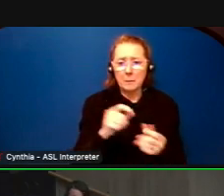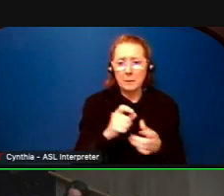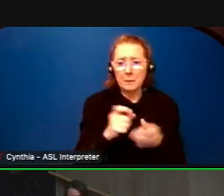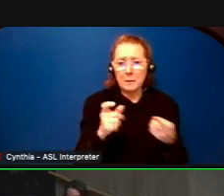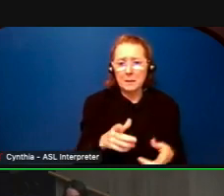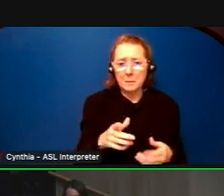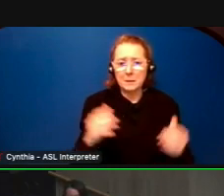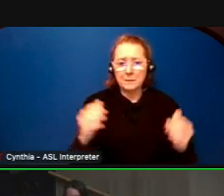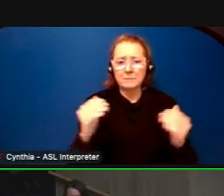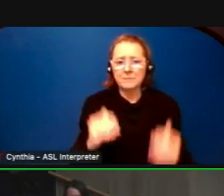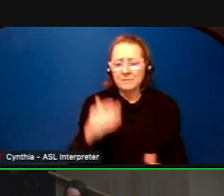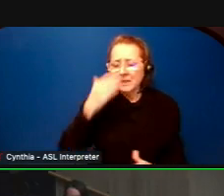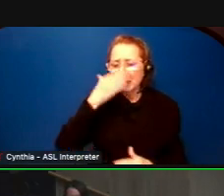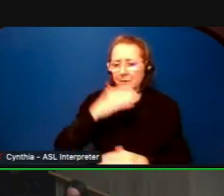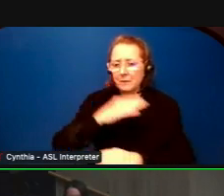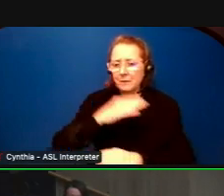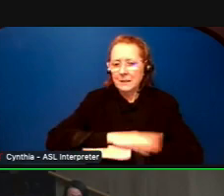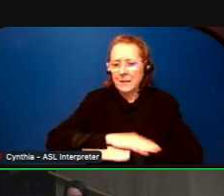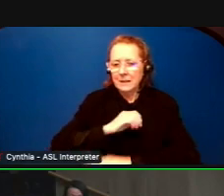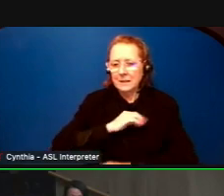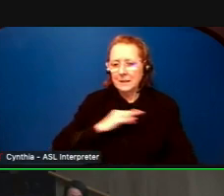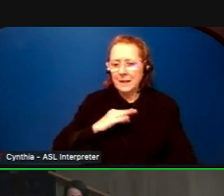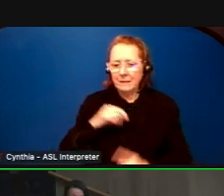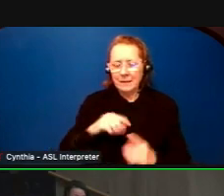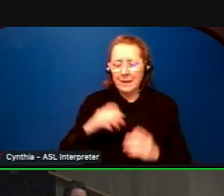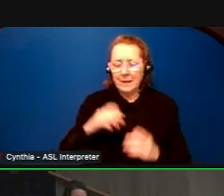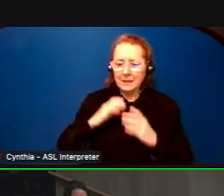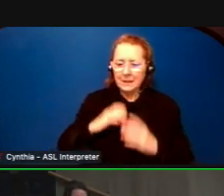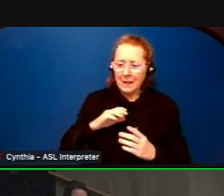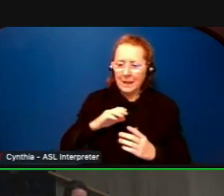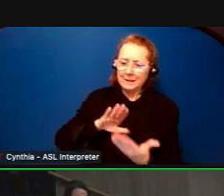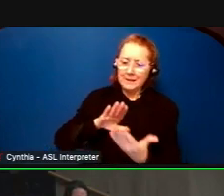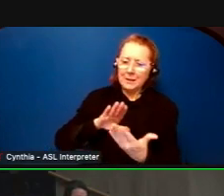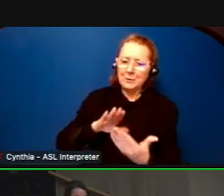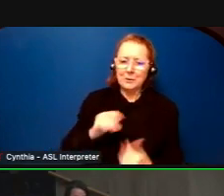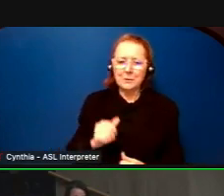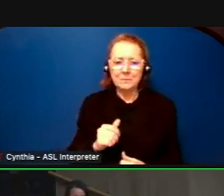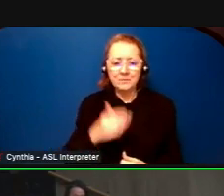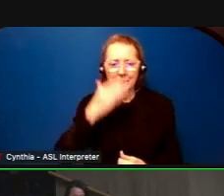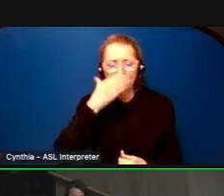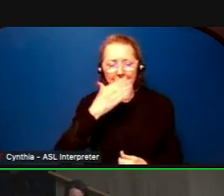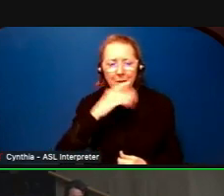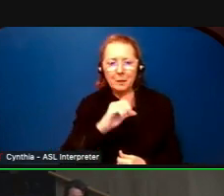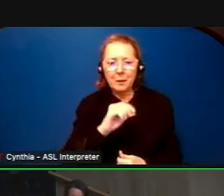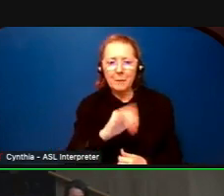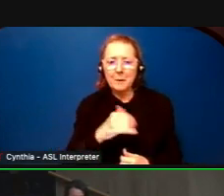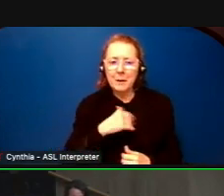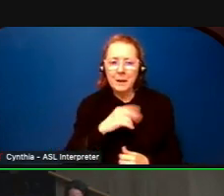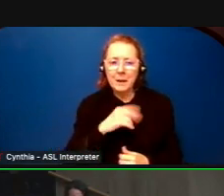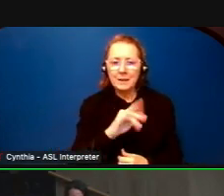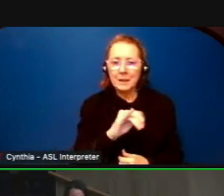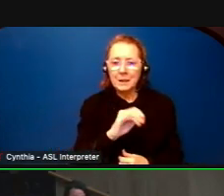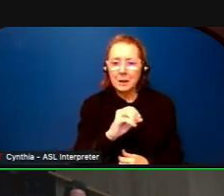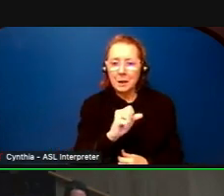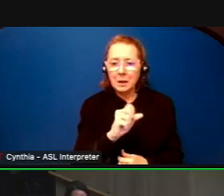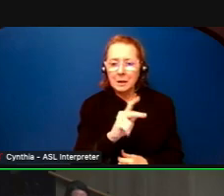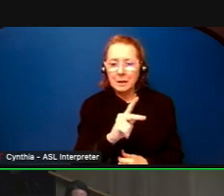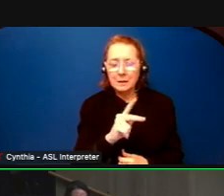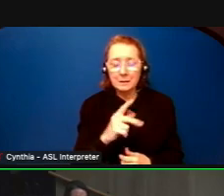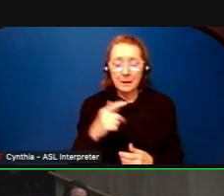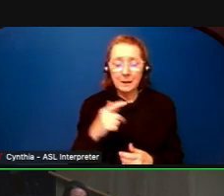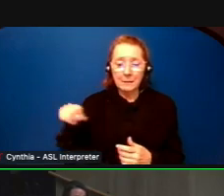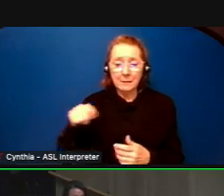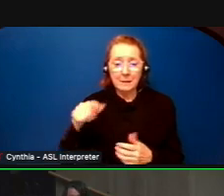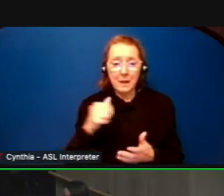desk staff, which is client centered, and at our front lobby we have kiosk system. They help coordinate individuals to any of their